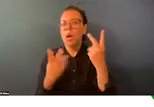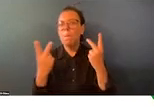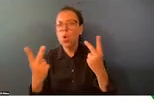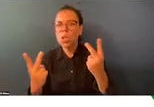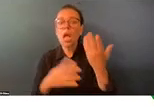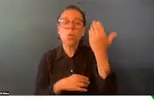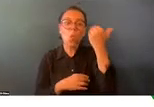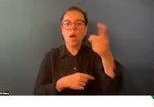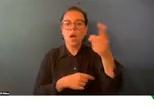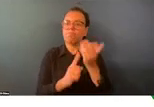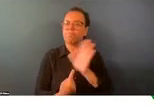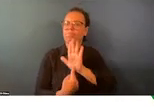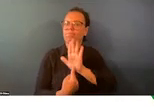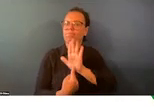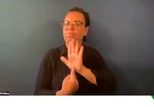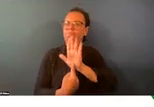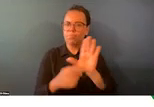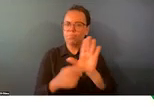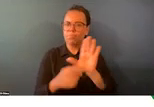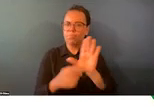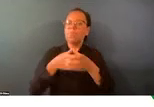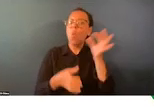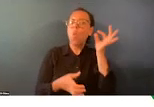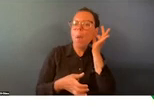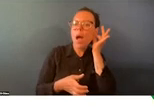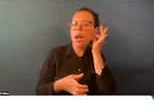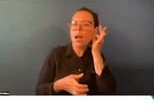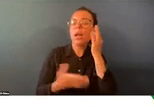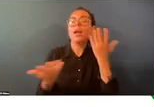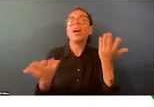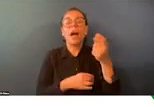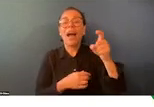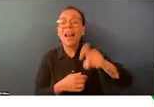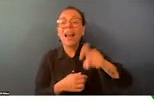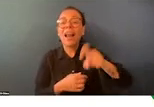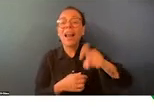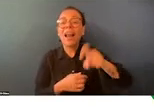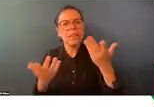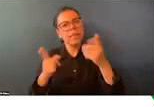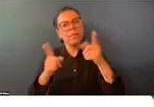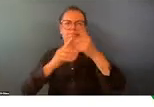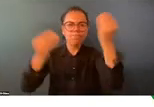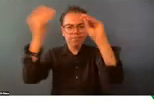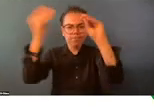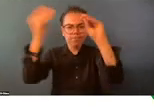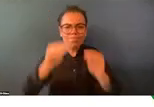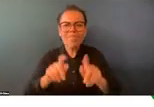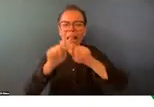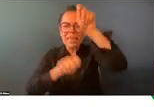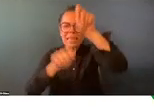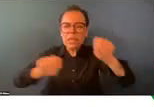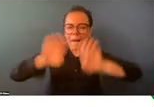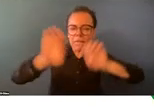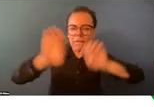committees included the community advisors of war, which attracted women to conduct surveys among the population to identify